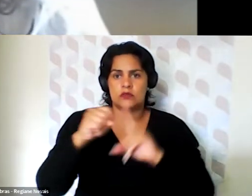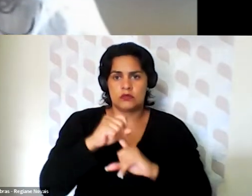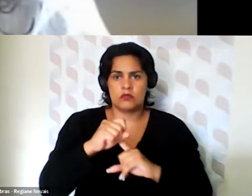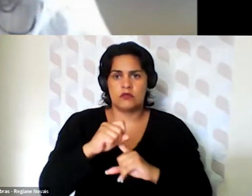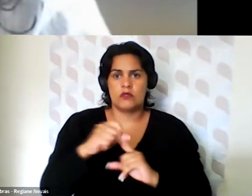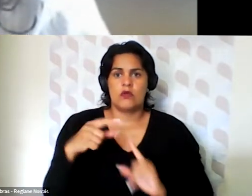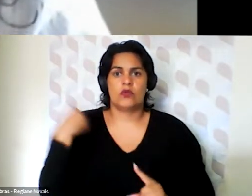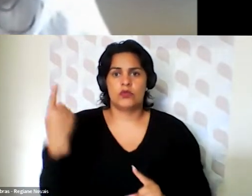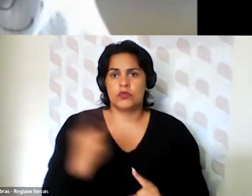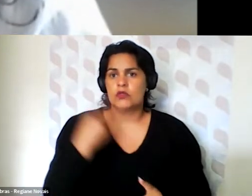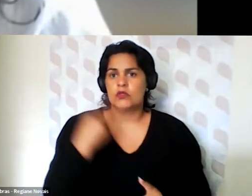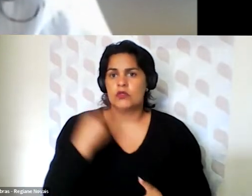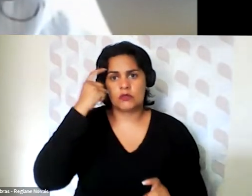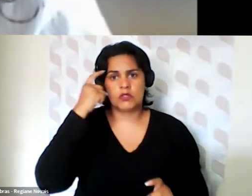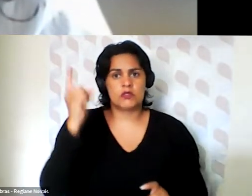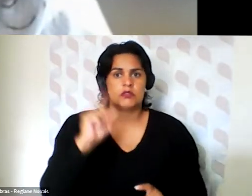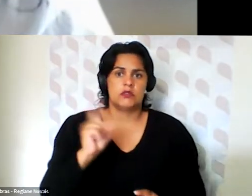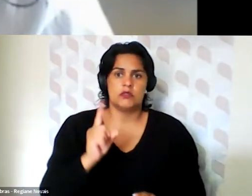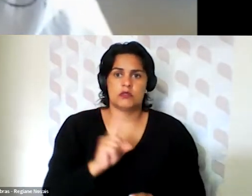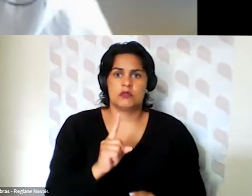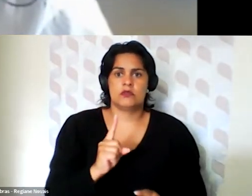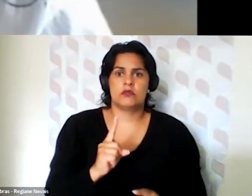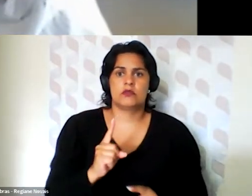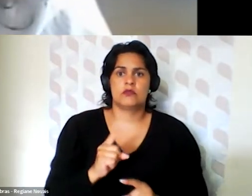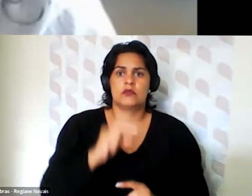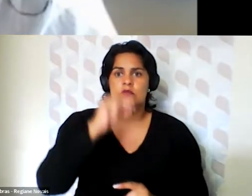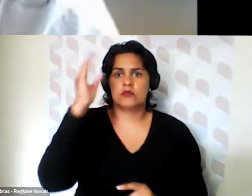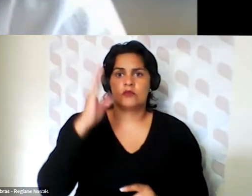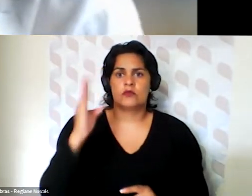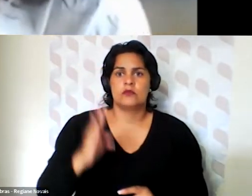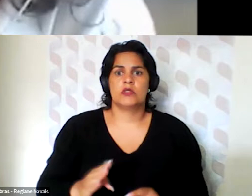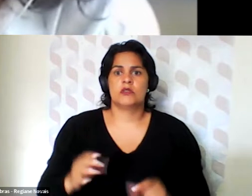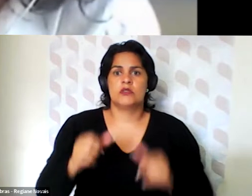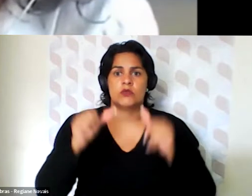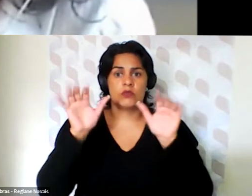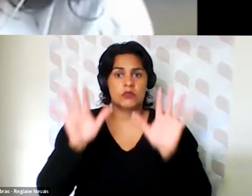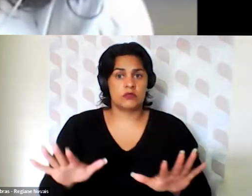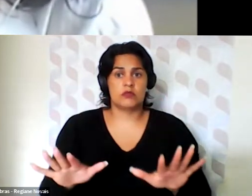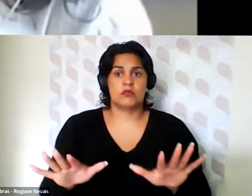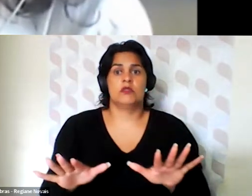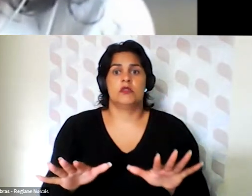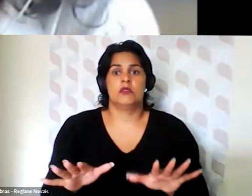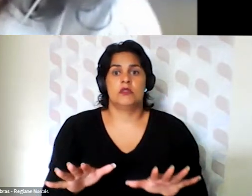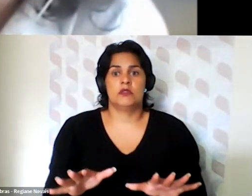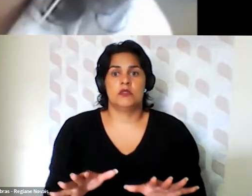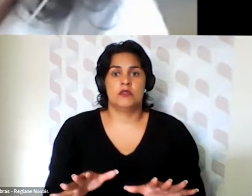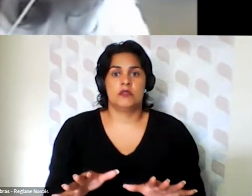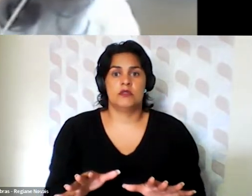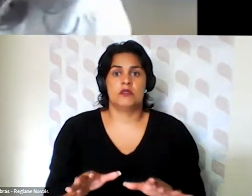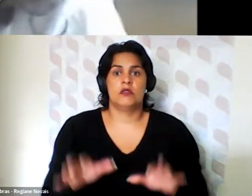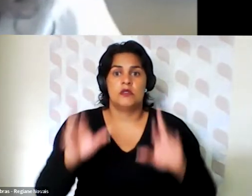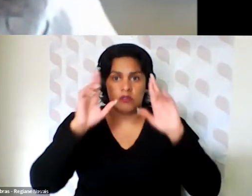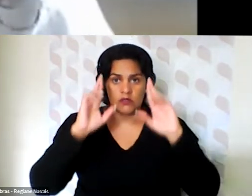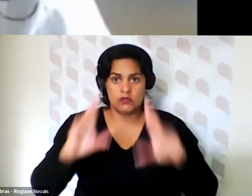better the extremely delicate context in which Brazil is now. And thank you for the space to speak today. In recent years, the